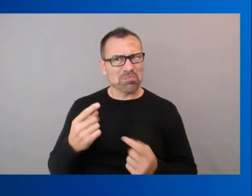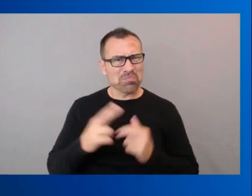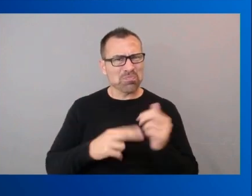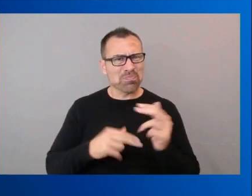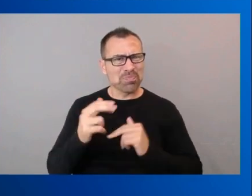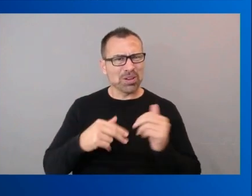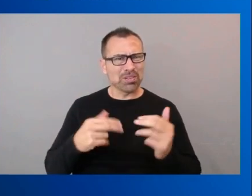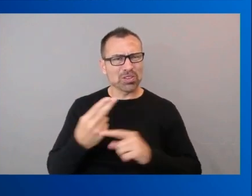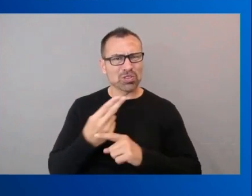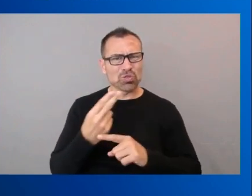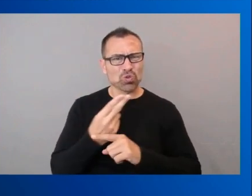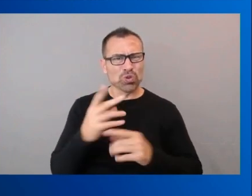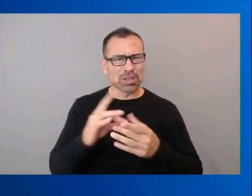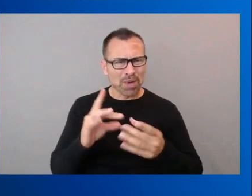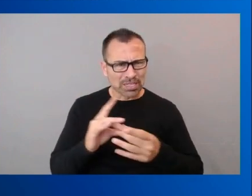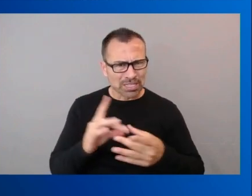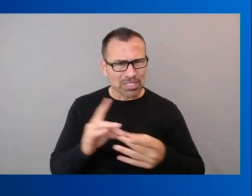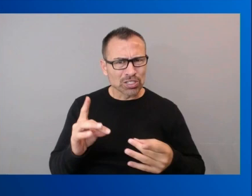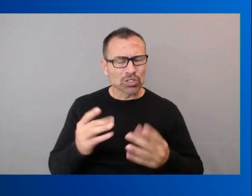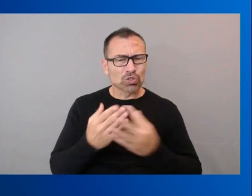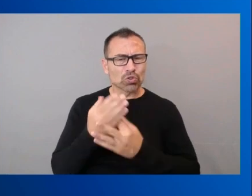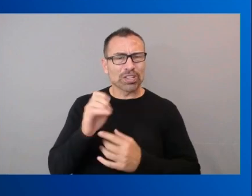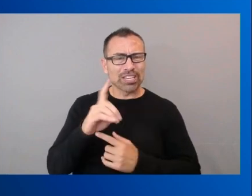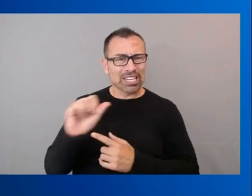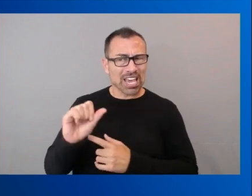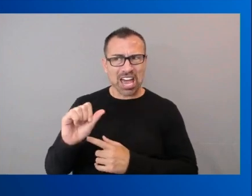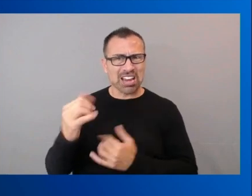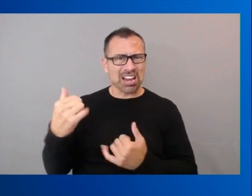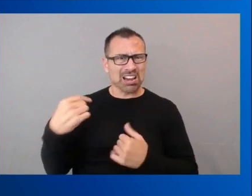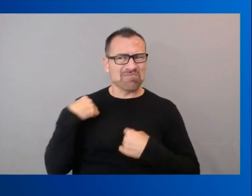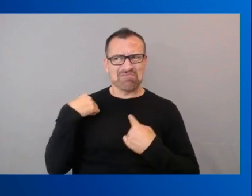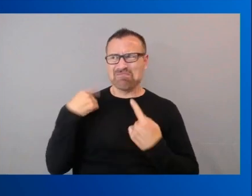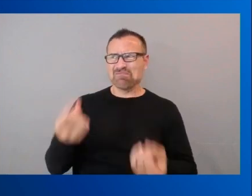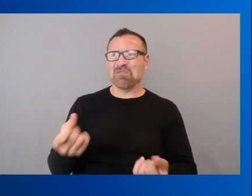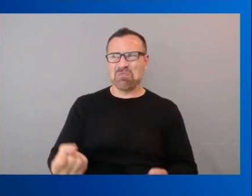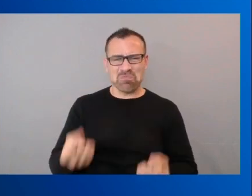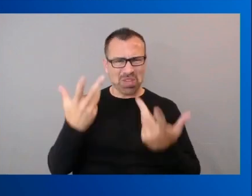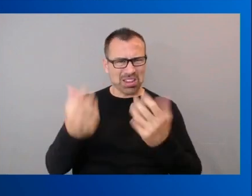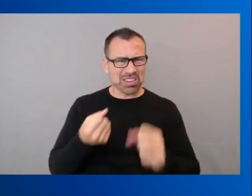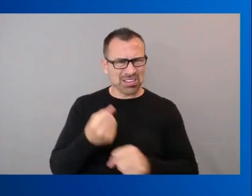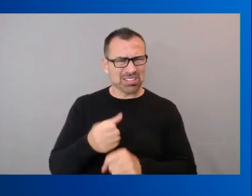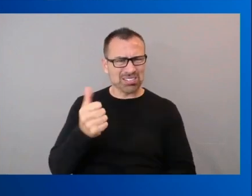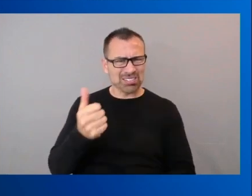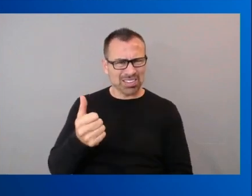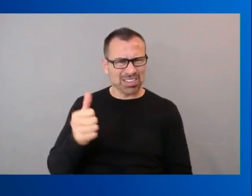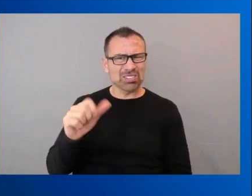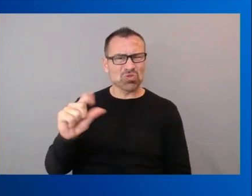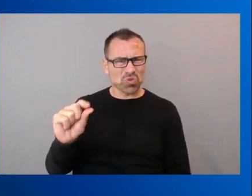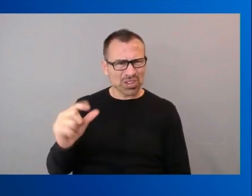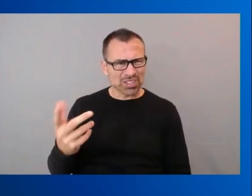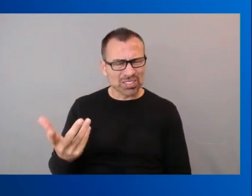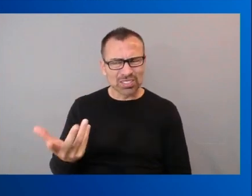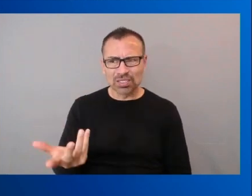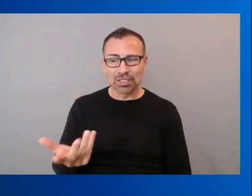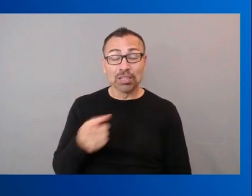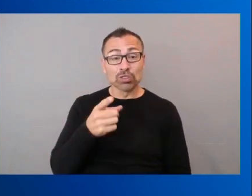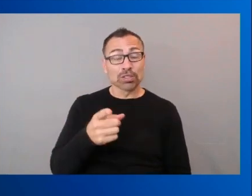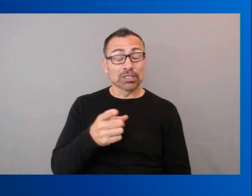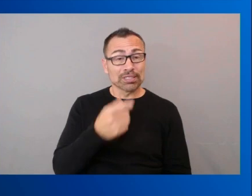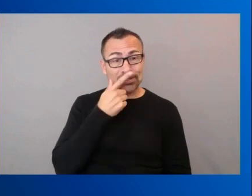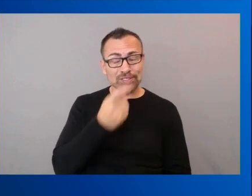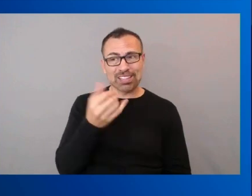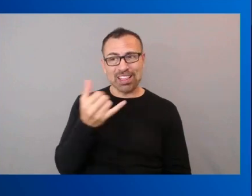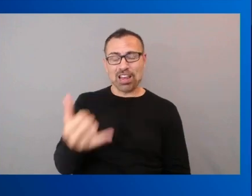and using events for decades, right? So that's quite interesting. It's quite interesting